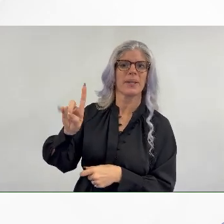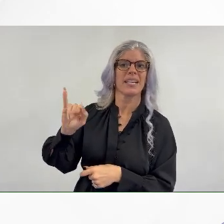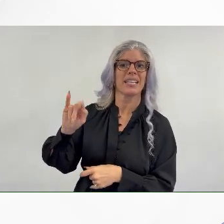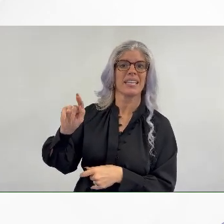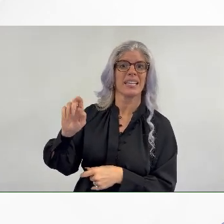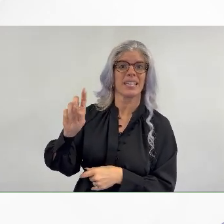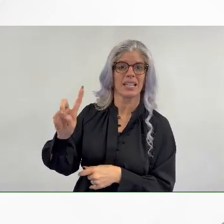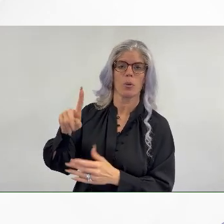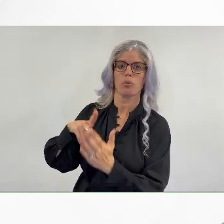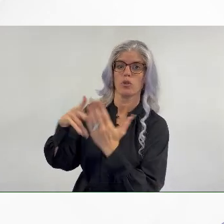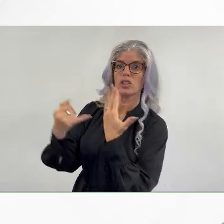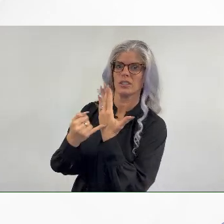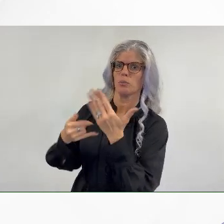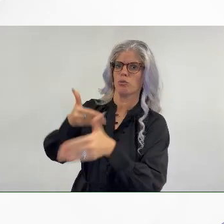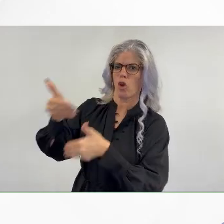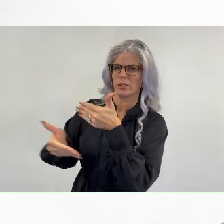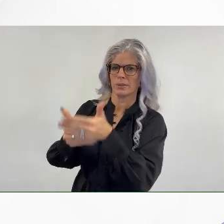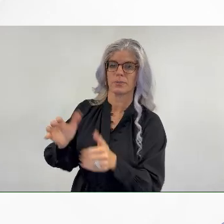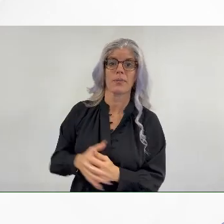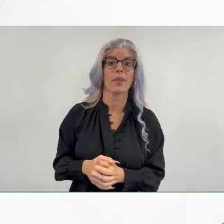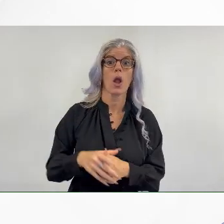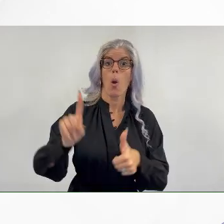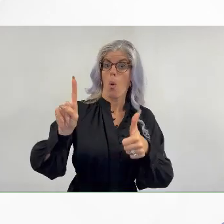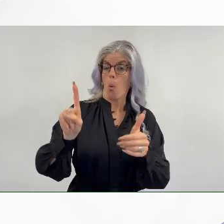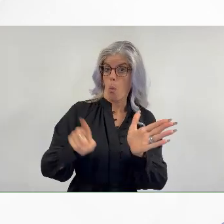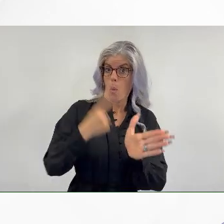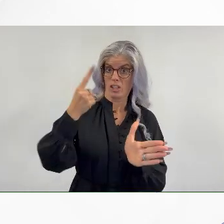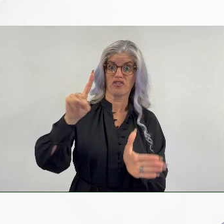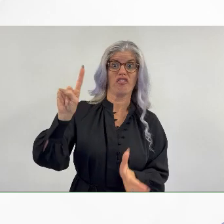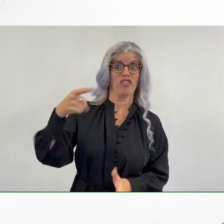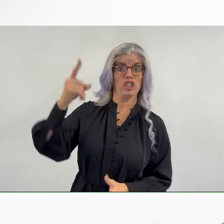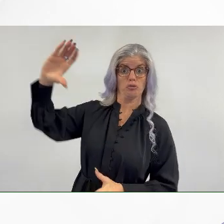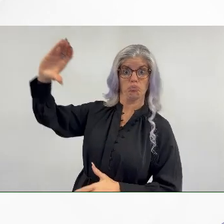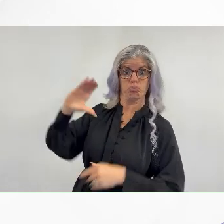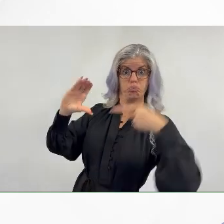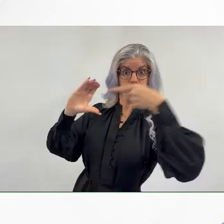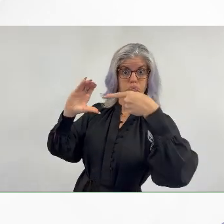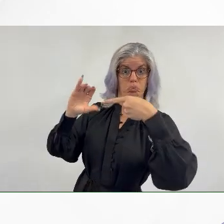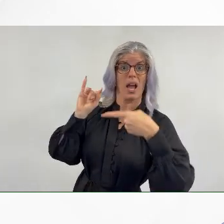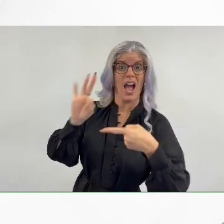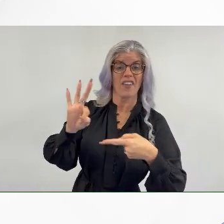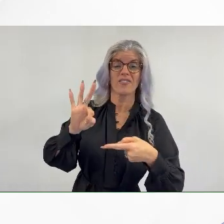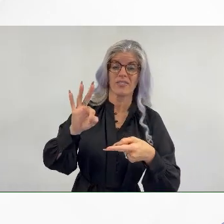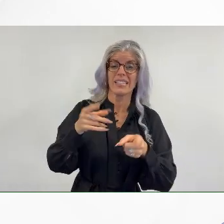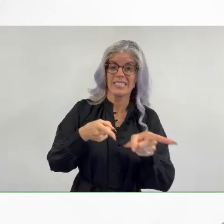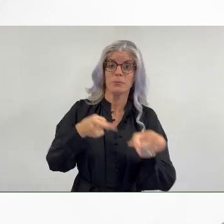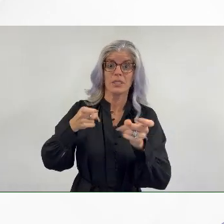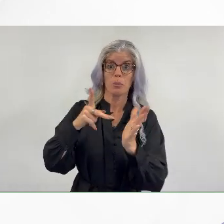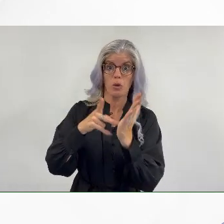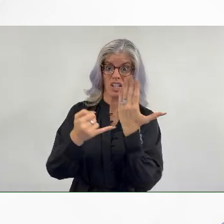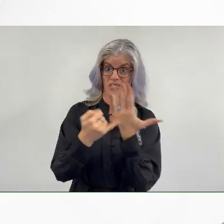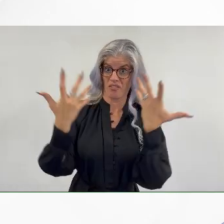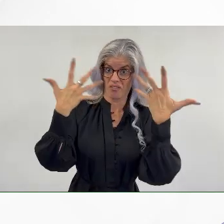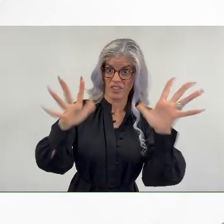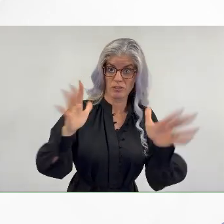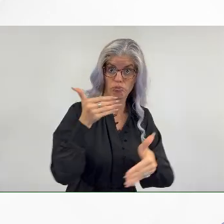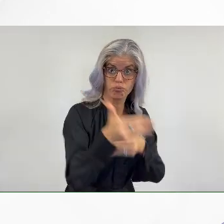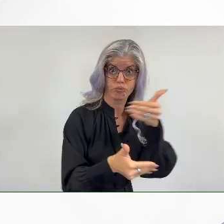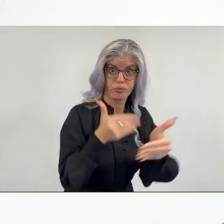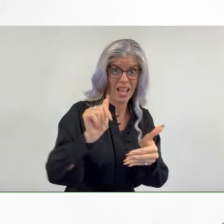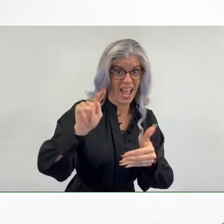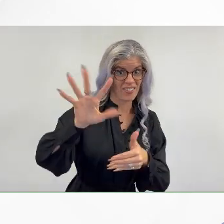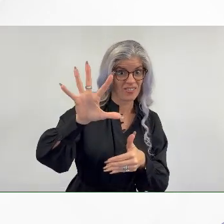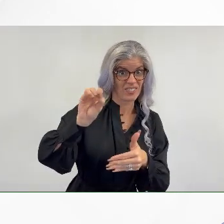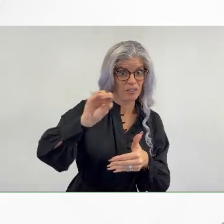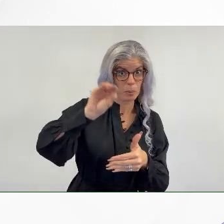on eligibility determination for your organization, please bring them to your Recovery Scoping Meeting, RSM, held after